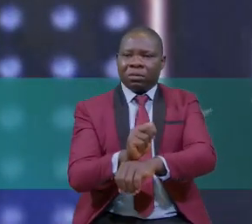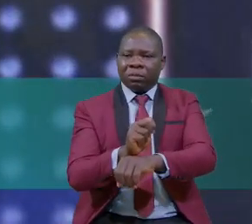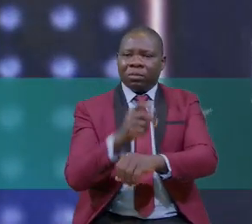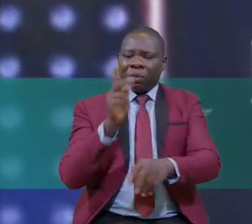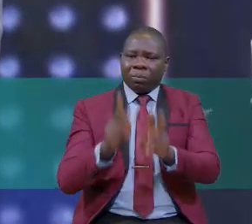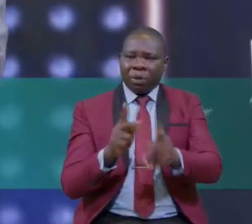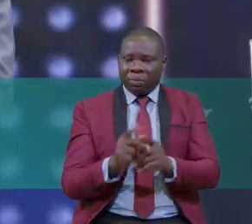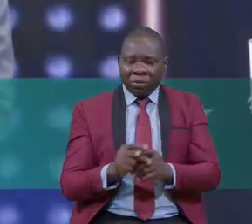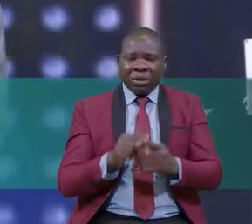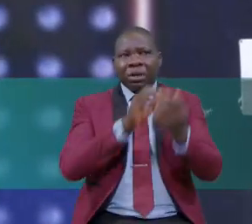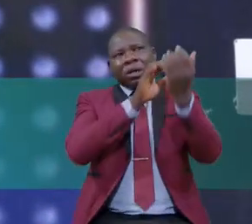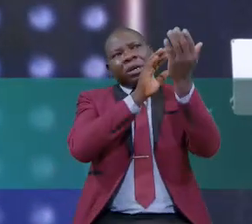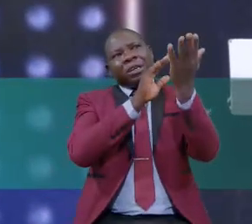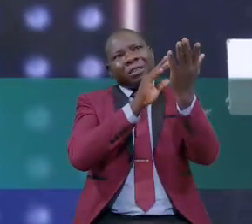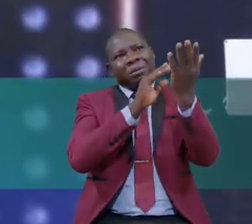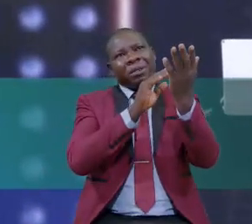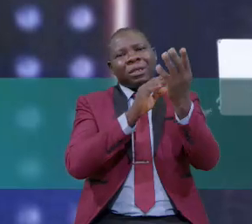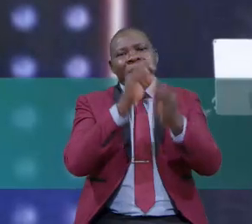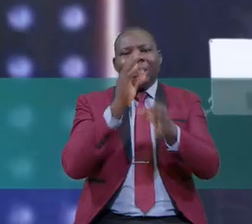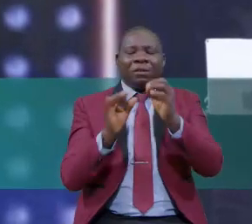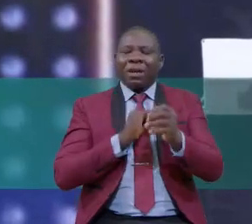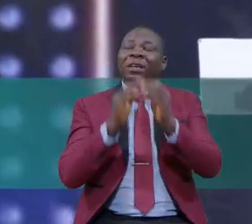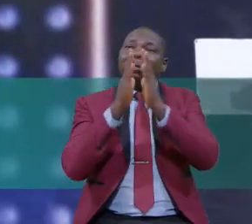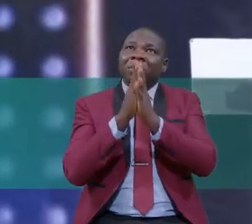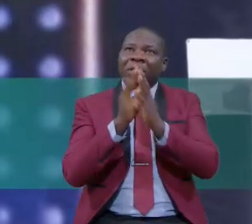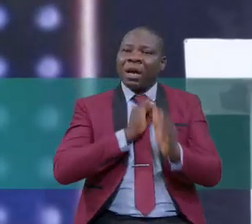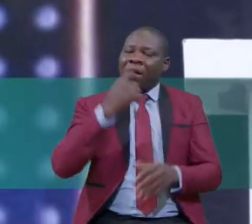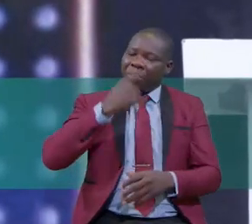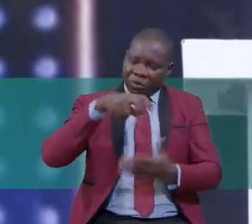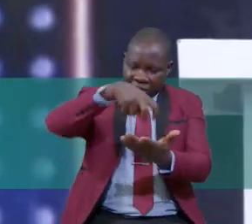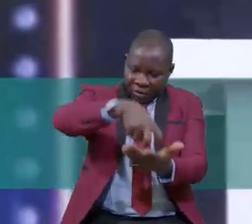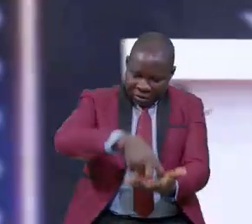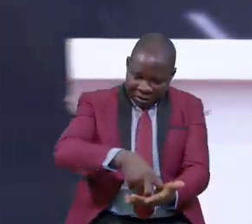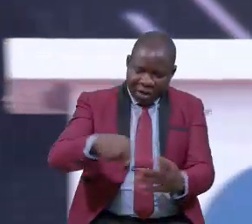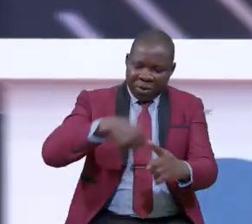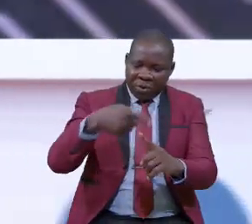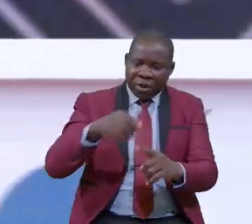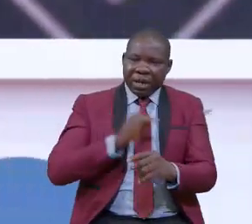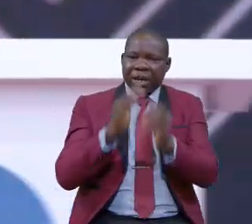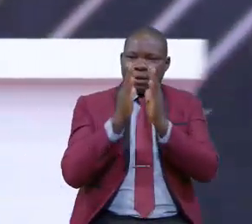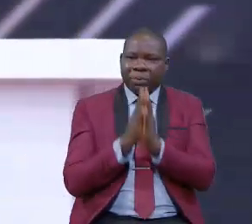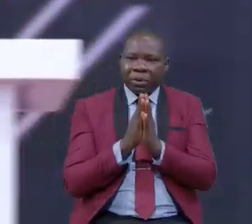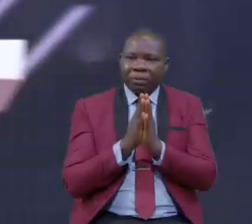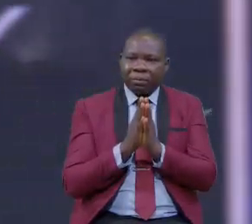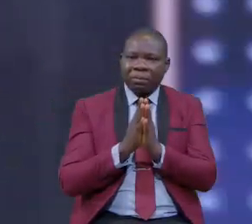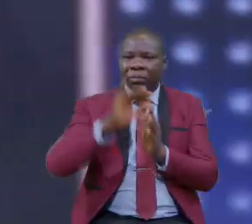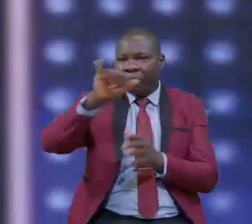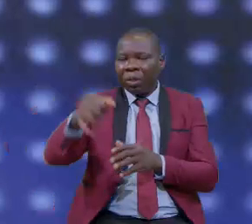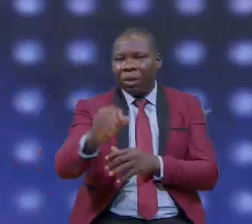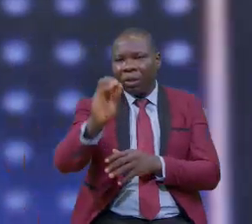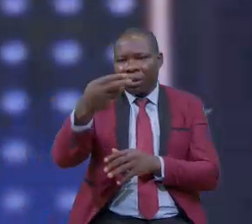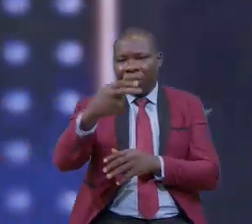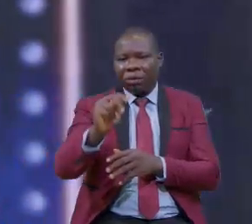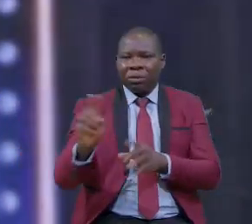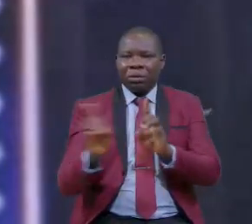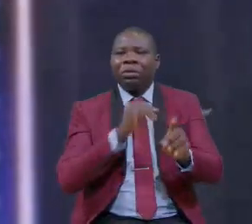should be. And then when I pray, I should kneel when I pray. Jonah did not have a place to kneel